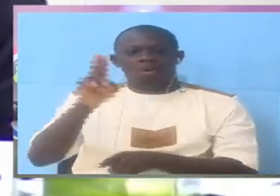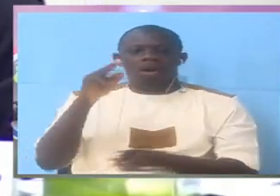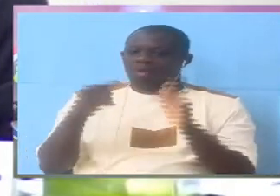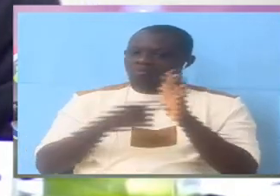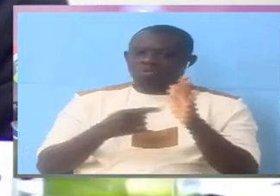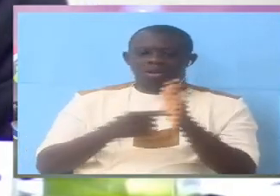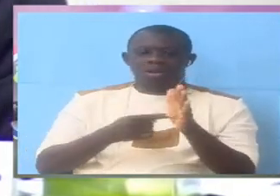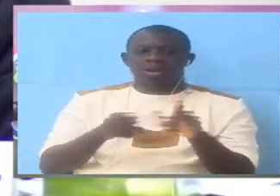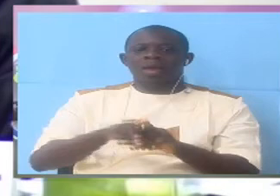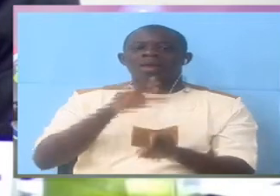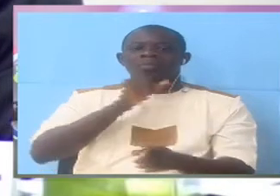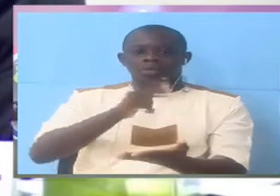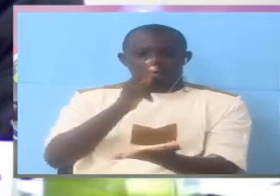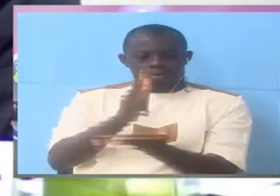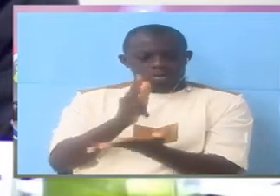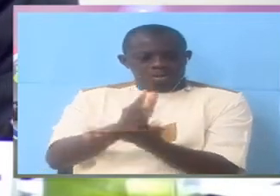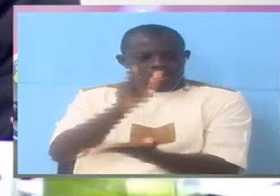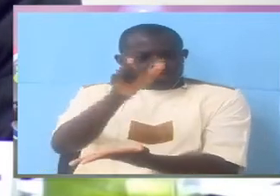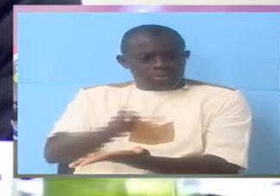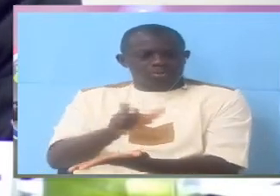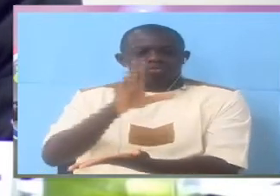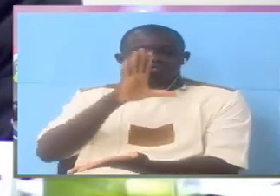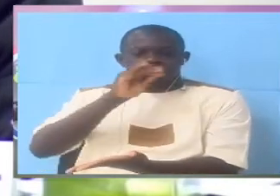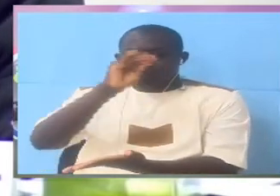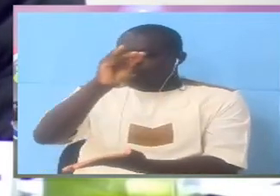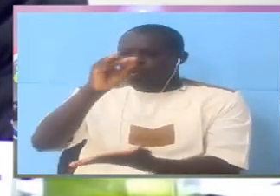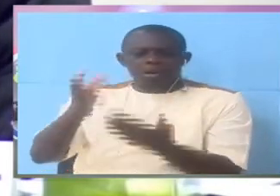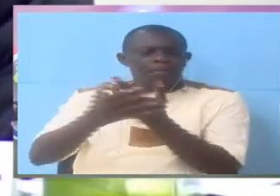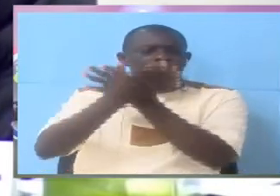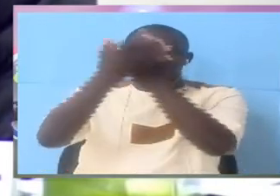Mr. Witness, we have spoken to a lot of NIA officers.